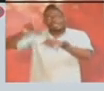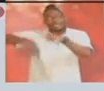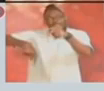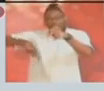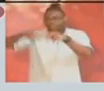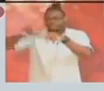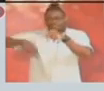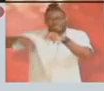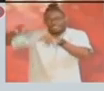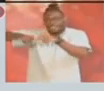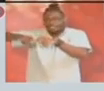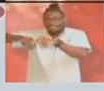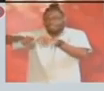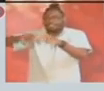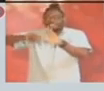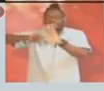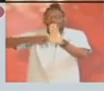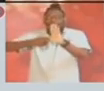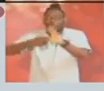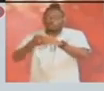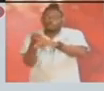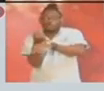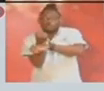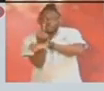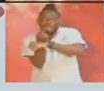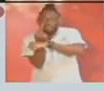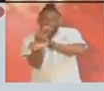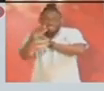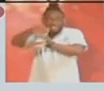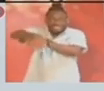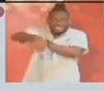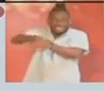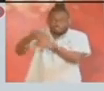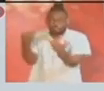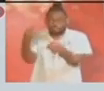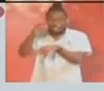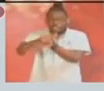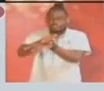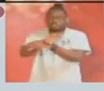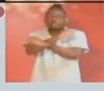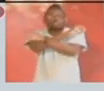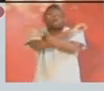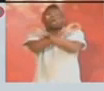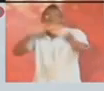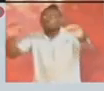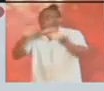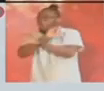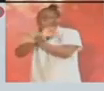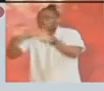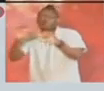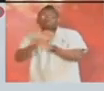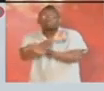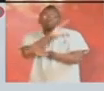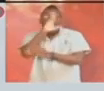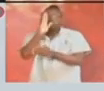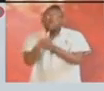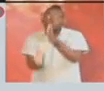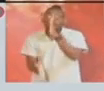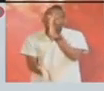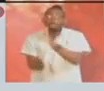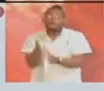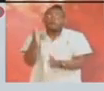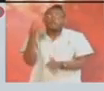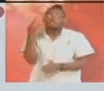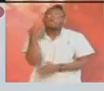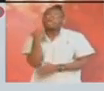at 12 p.m., there will be no more in-house dining in restaurants,